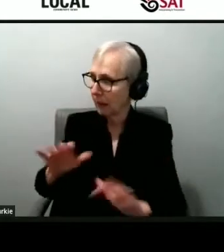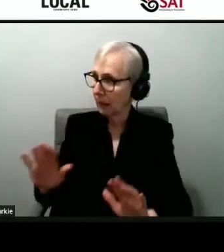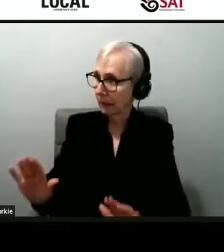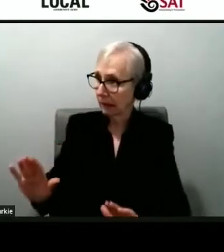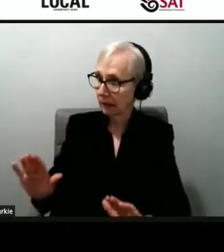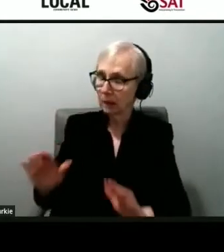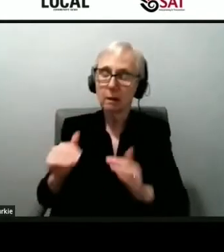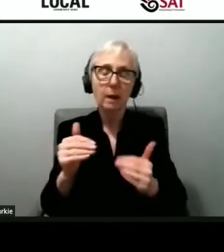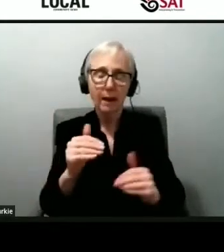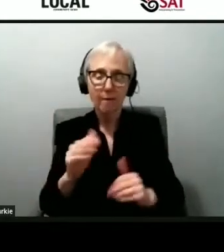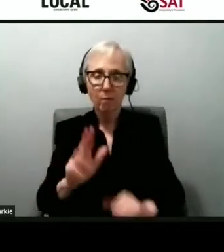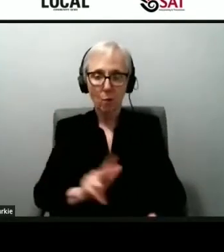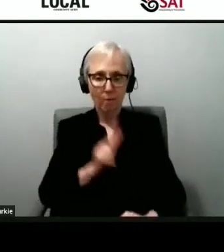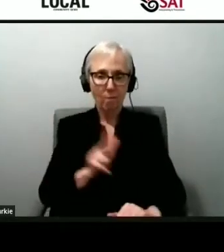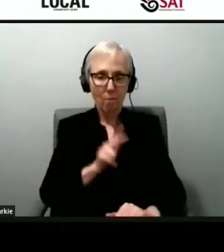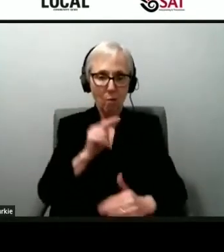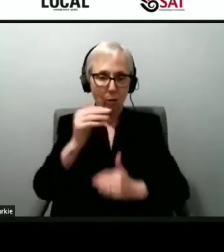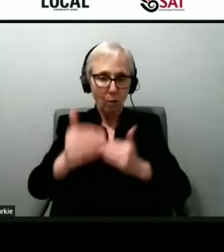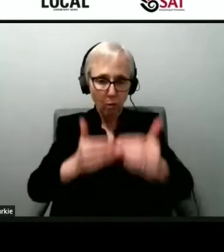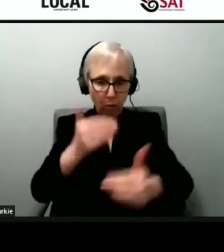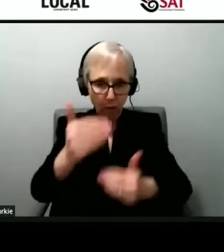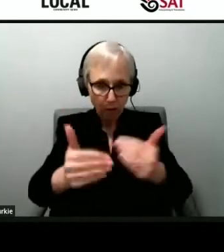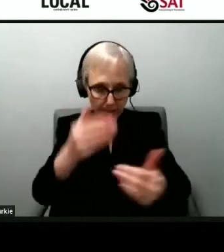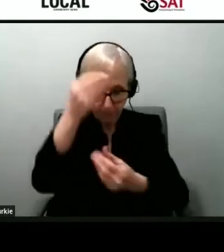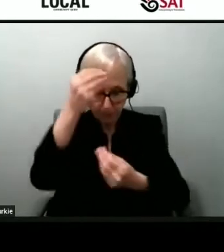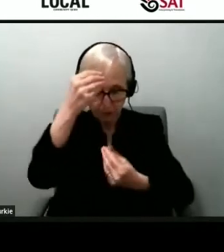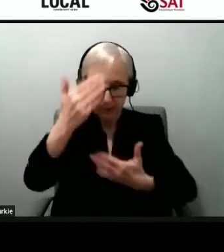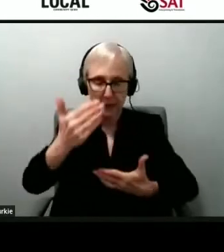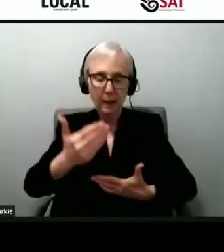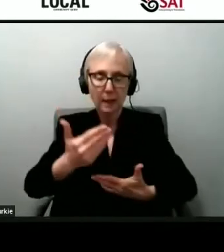will make sure, or I will make